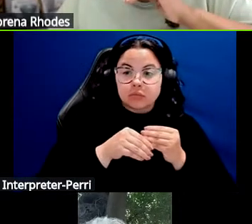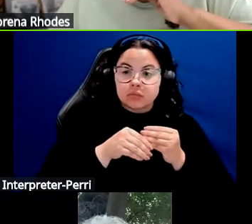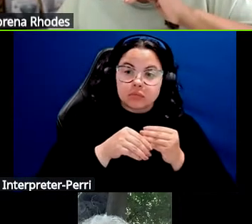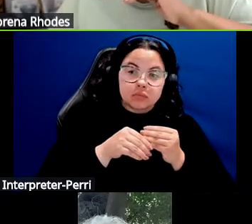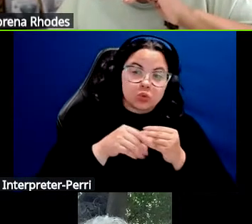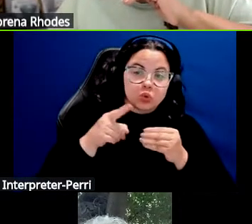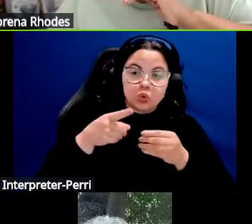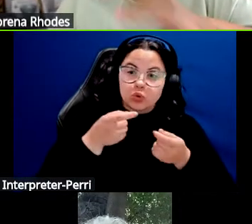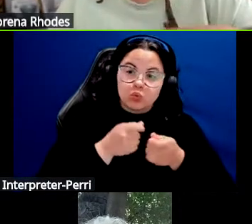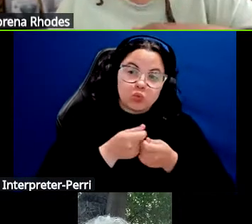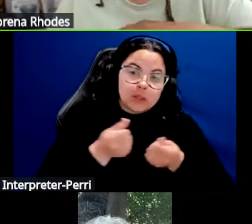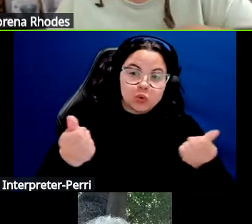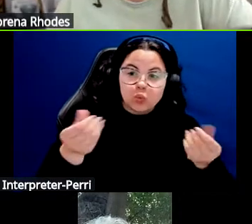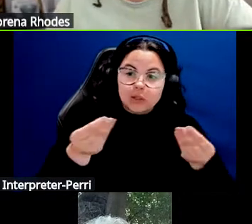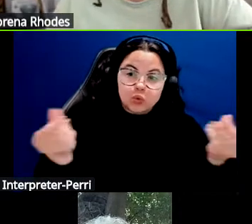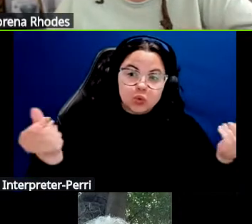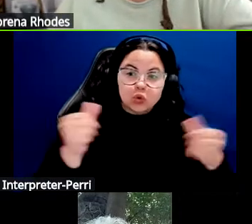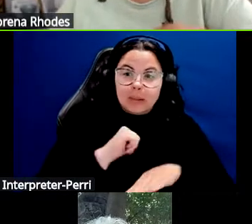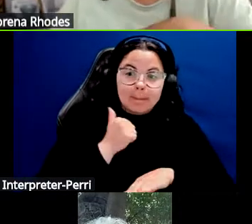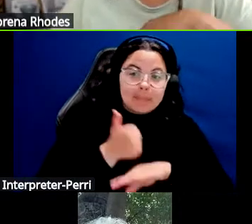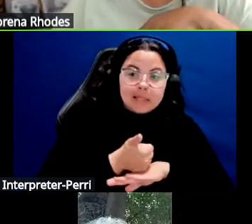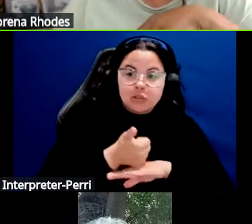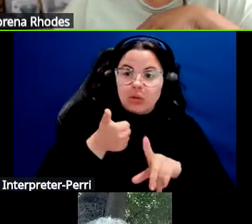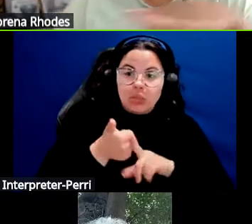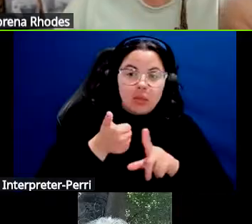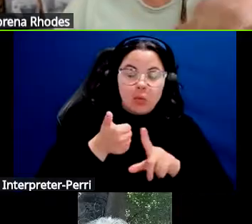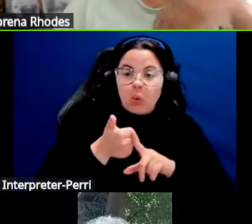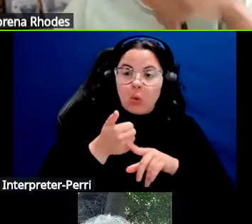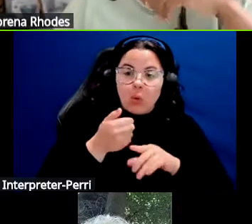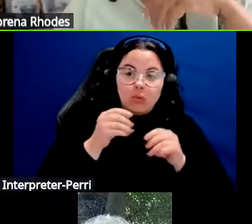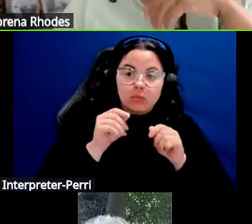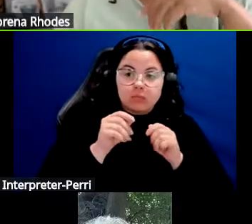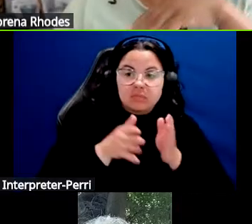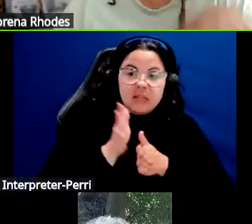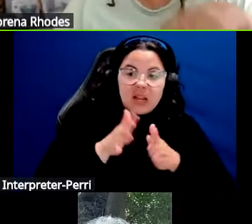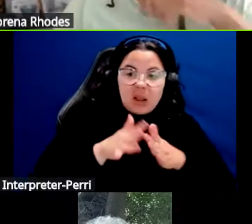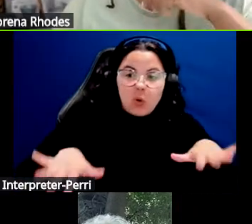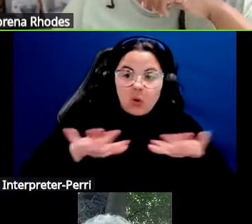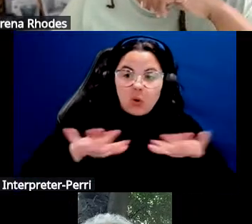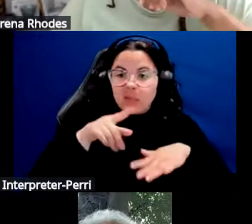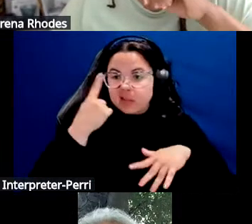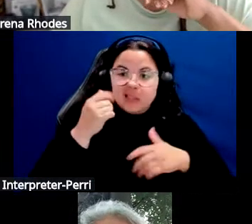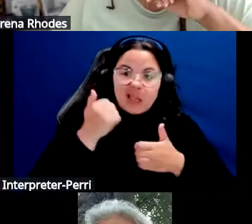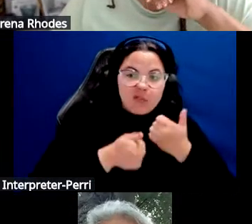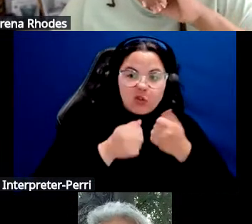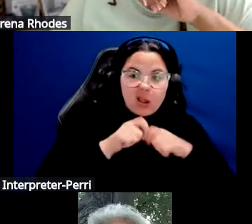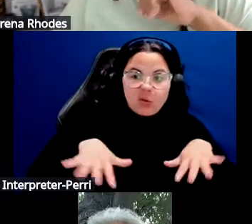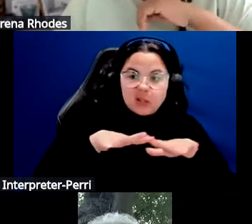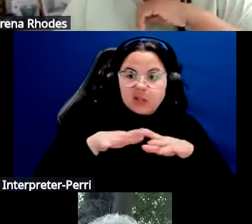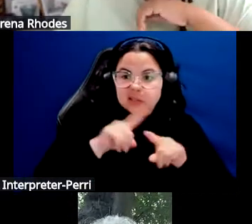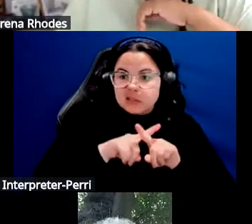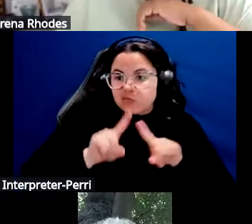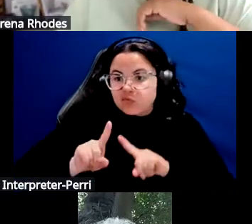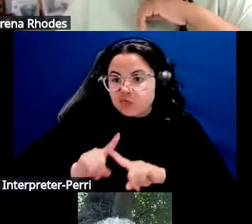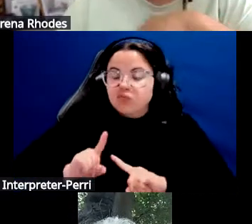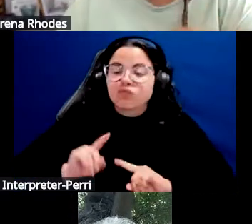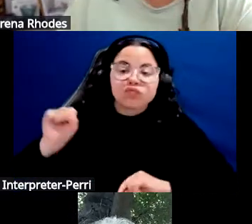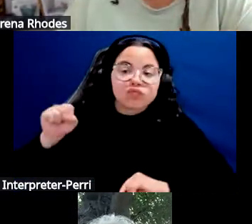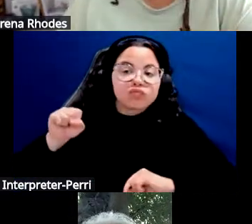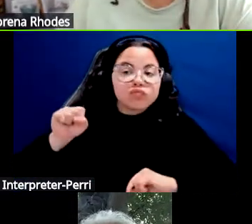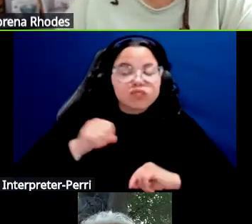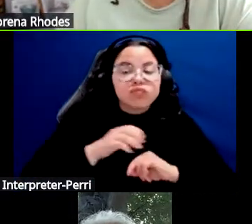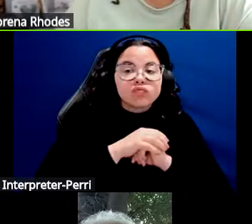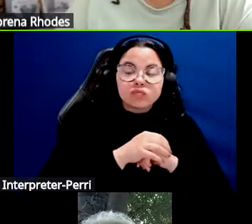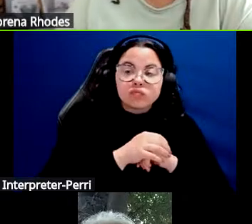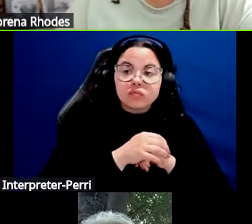resolution based on their own neighborhoods because all of our neighborhoods are different, but Yes. Mhm. Okay, thanks. And